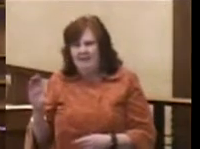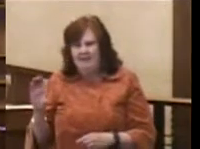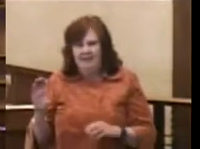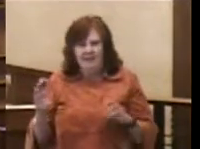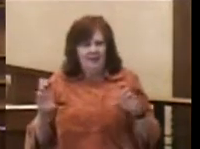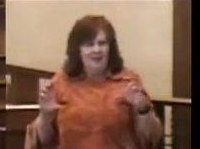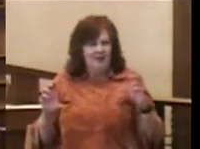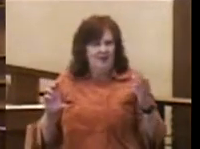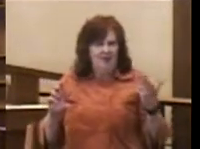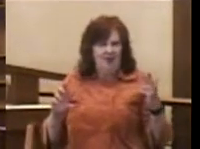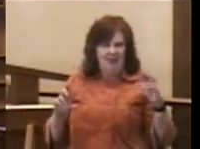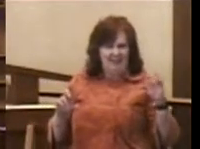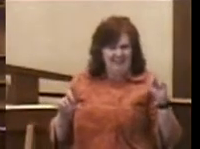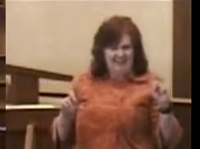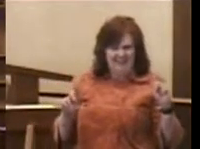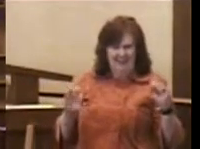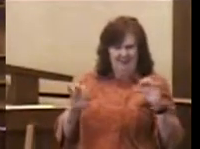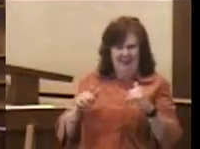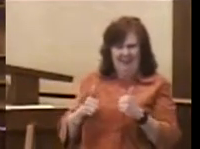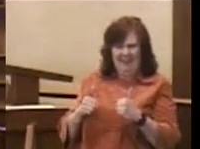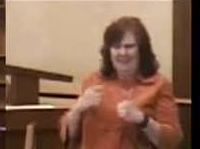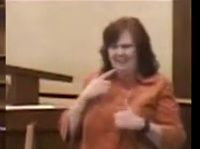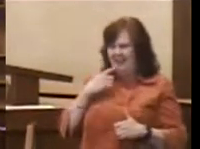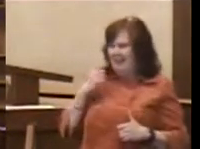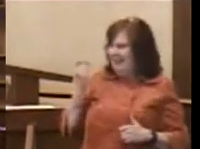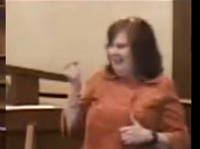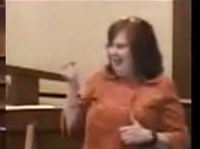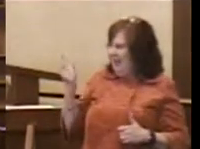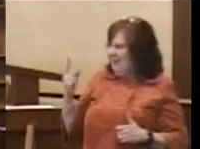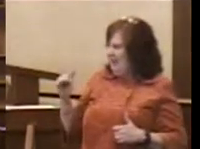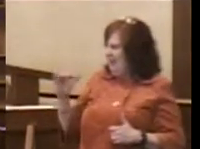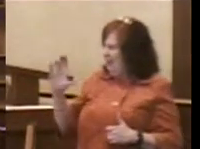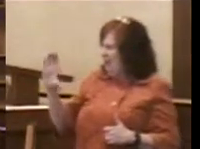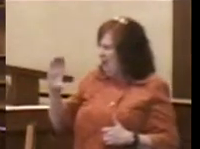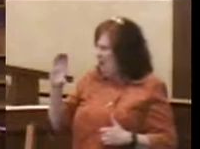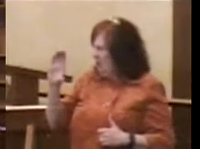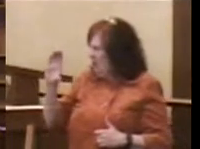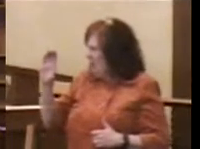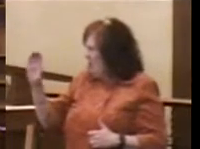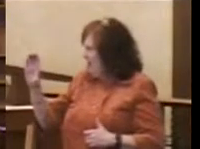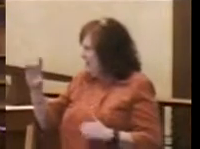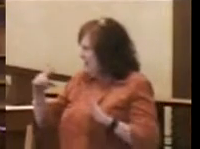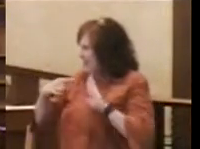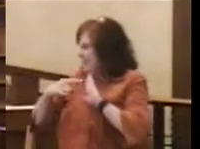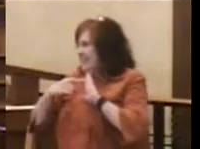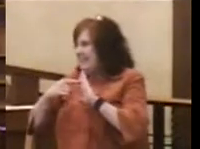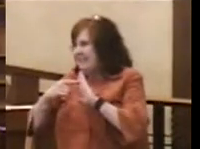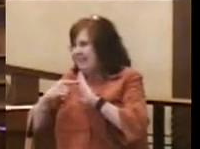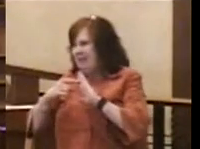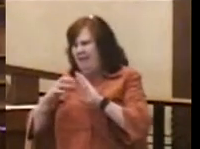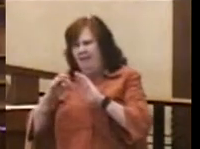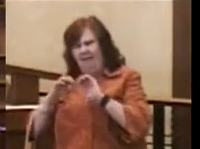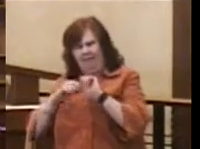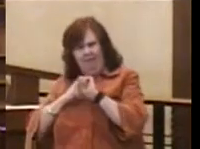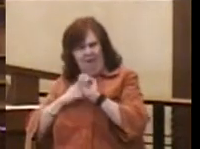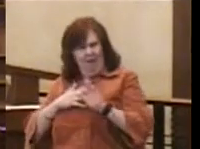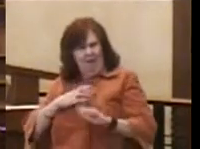Gibson challenged her by saying he understood that the cross was a symbol of Christianity.